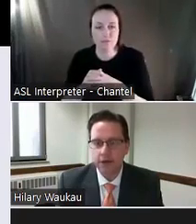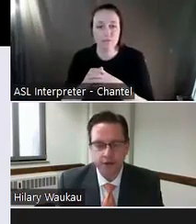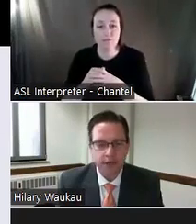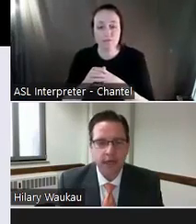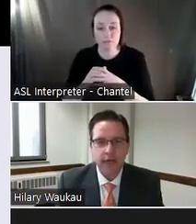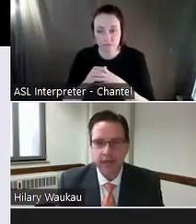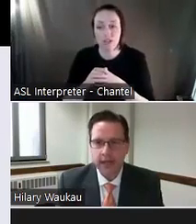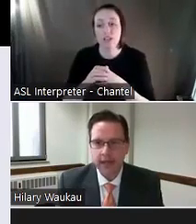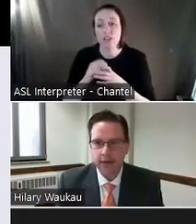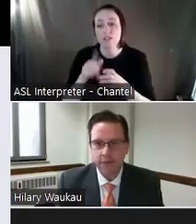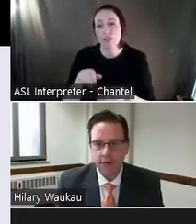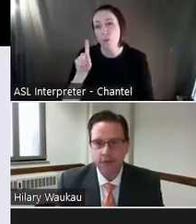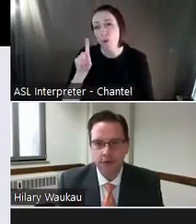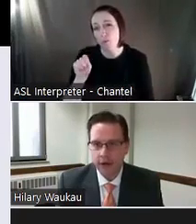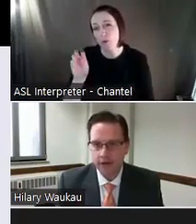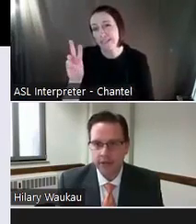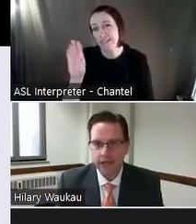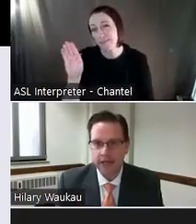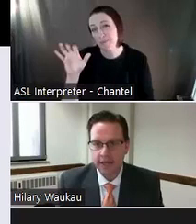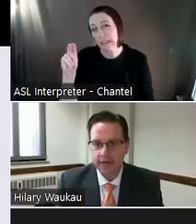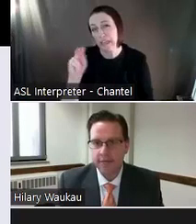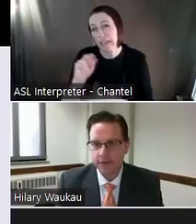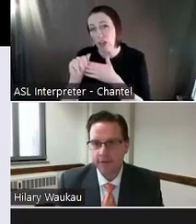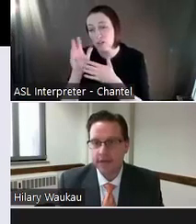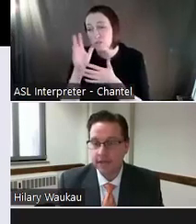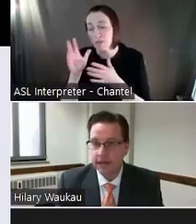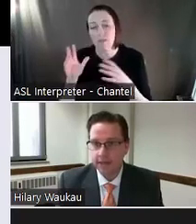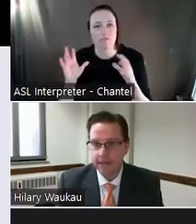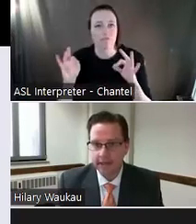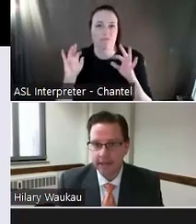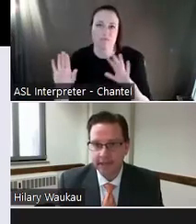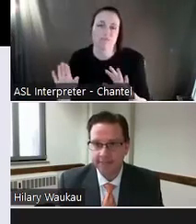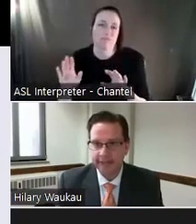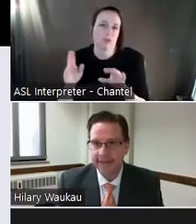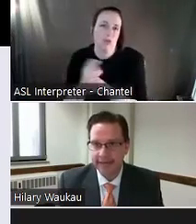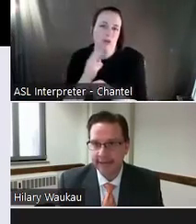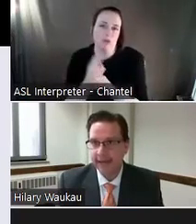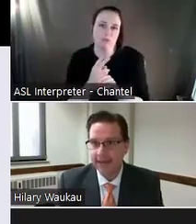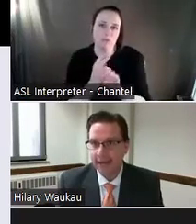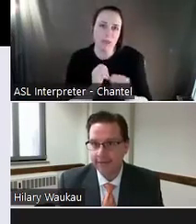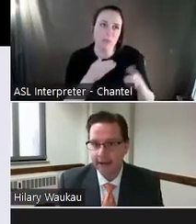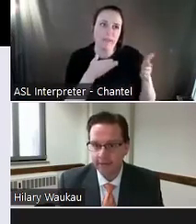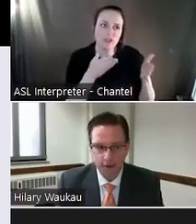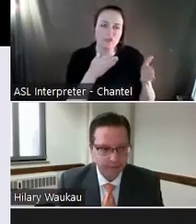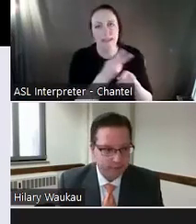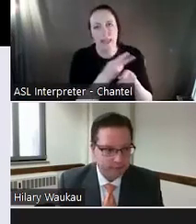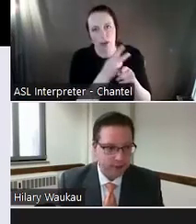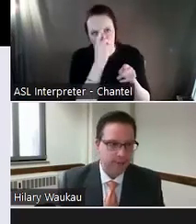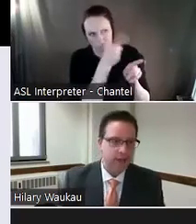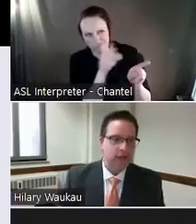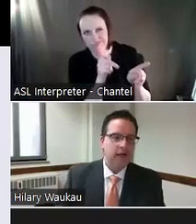to good use to take care of folks across our state, to give them the services and care that they need and that they have